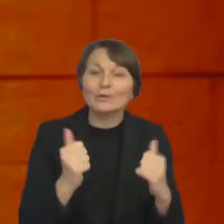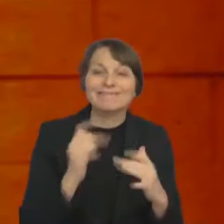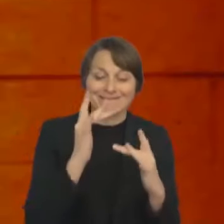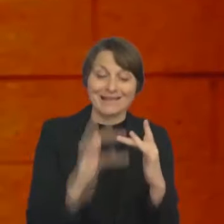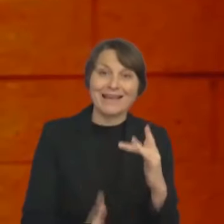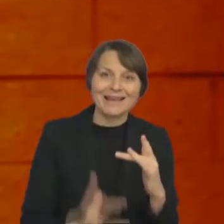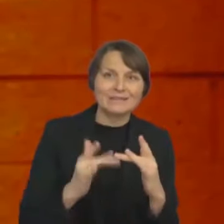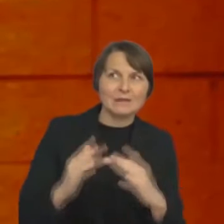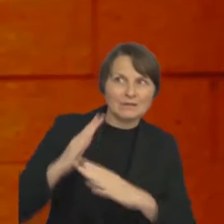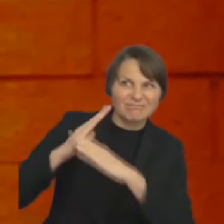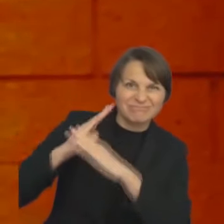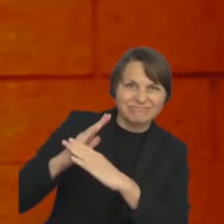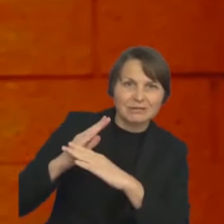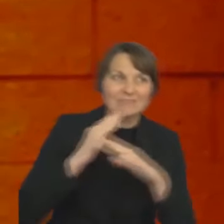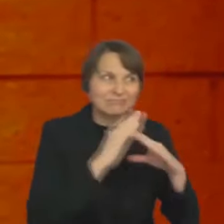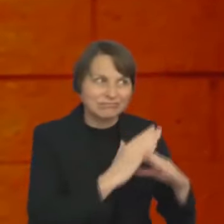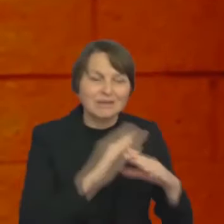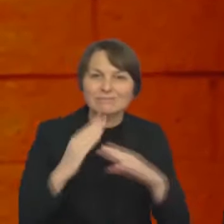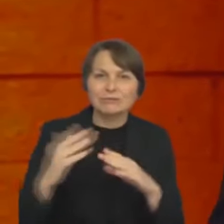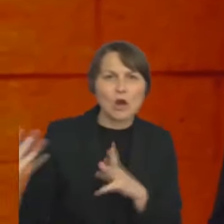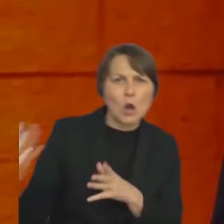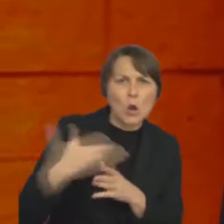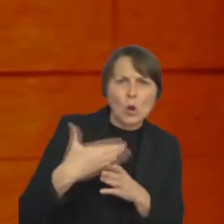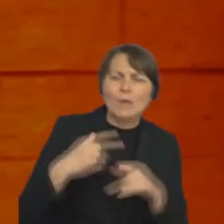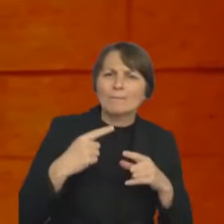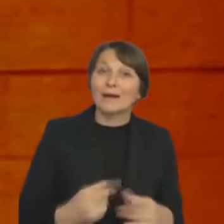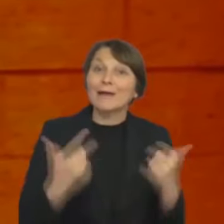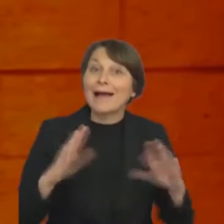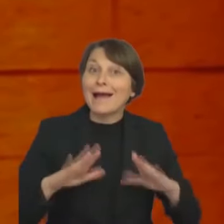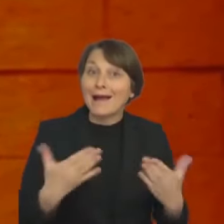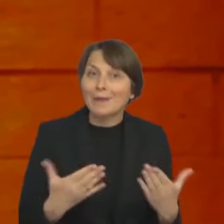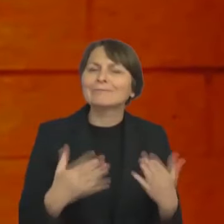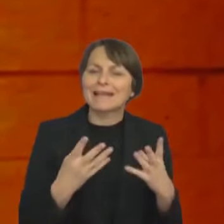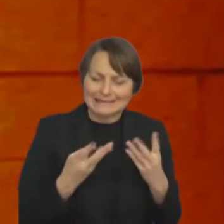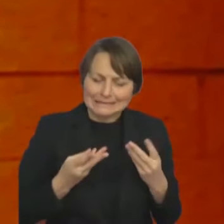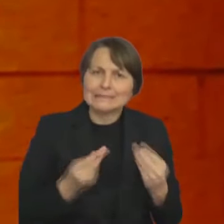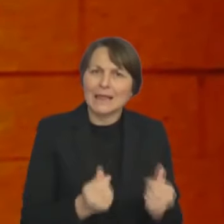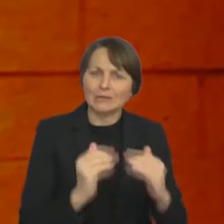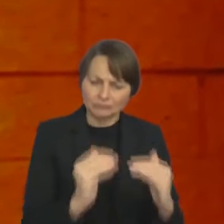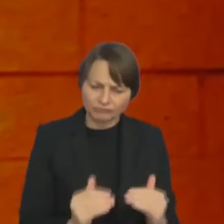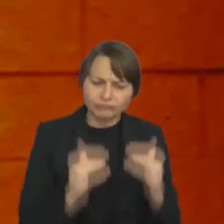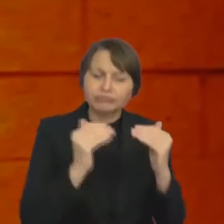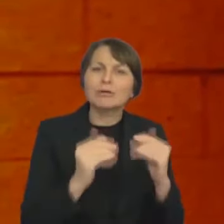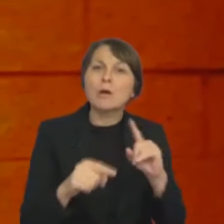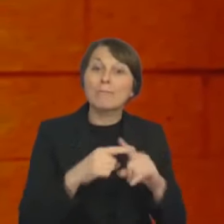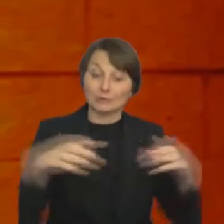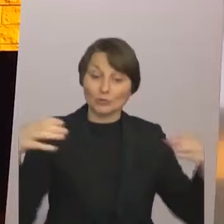the transformation of our skills and by promoting diversity within the group. These three pillars